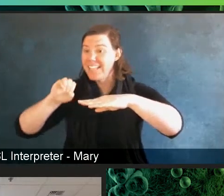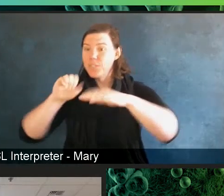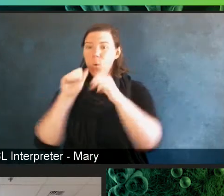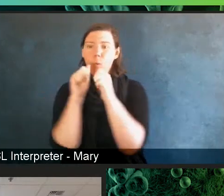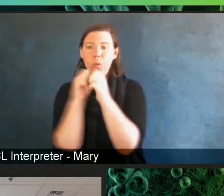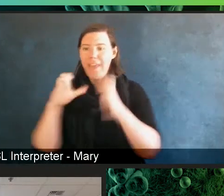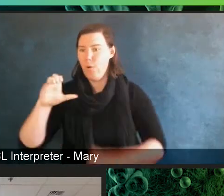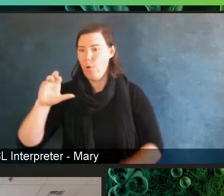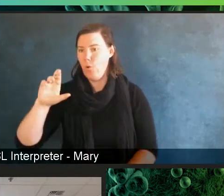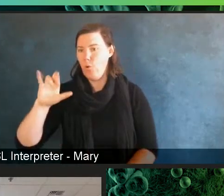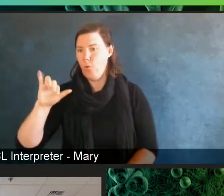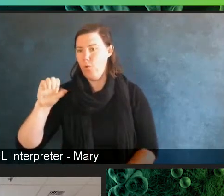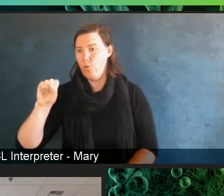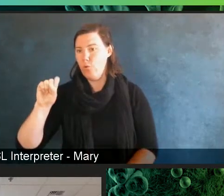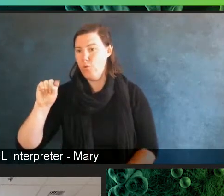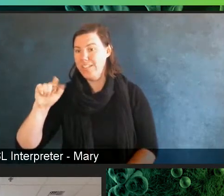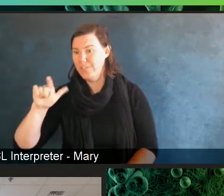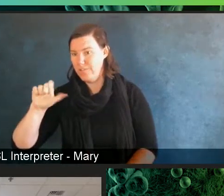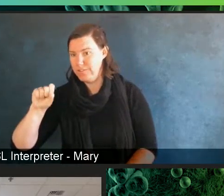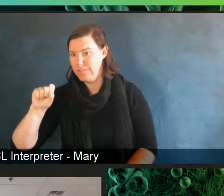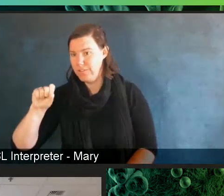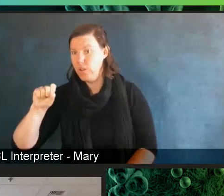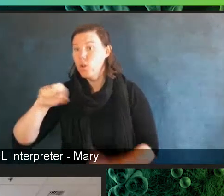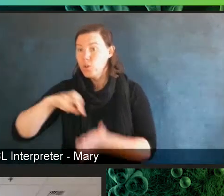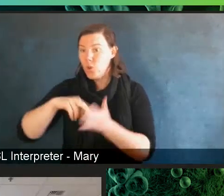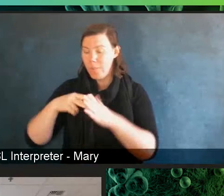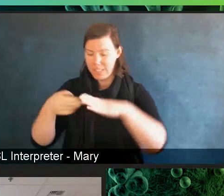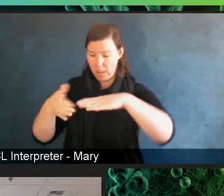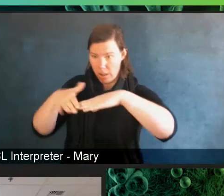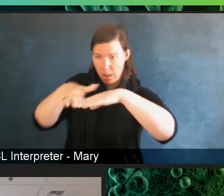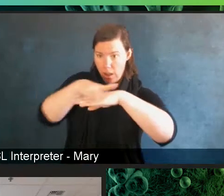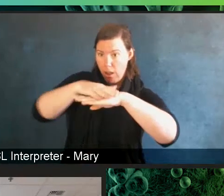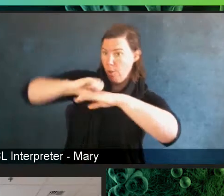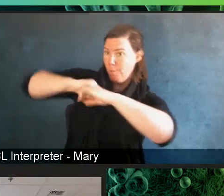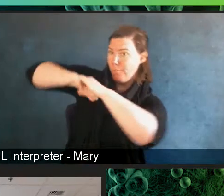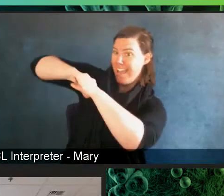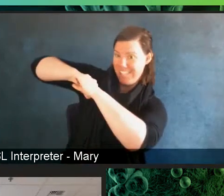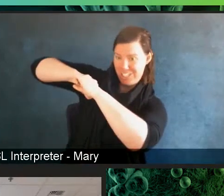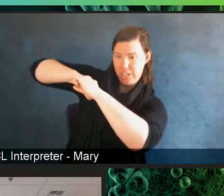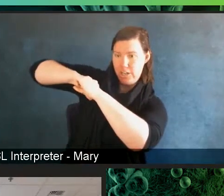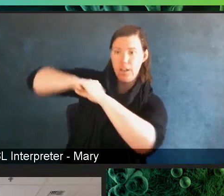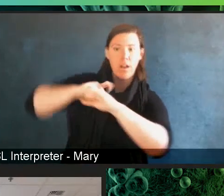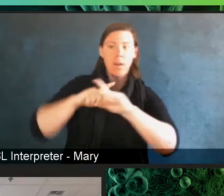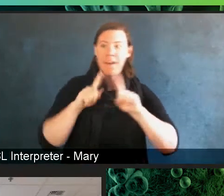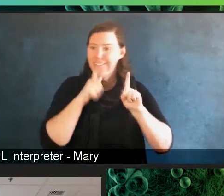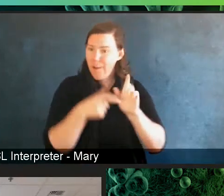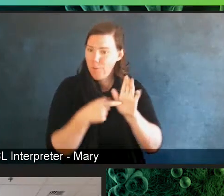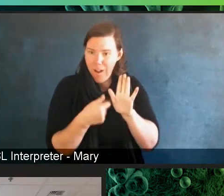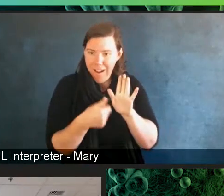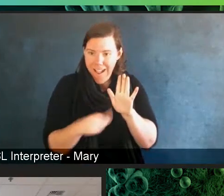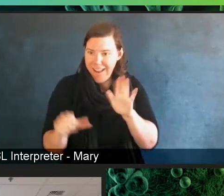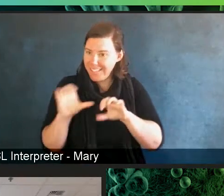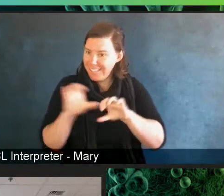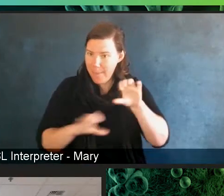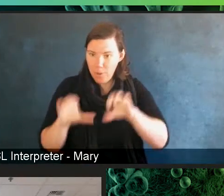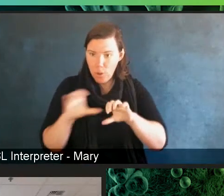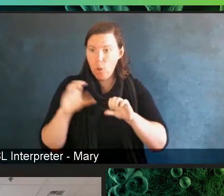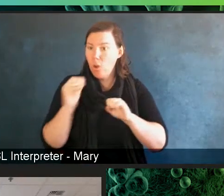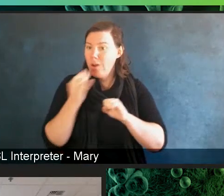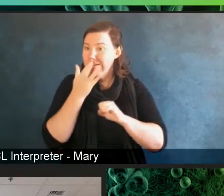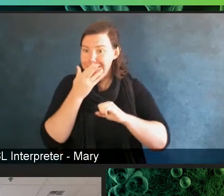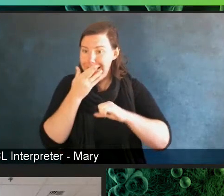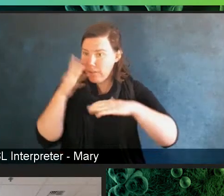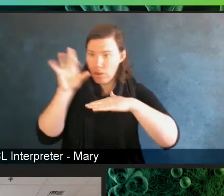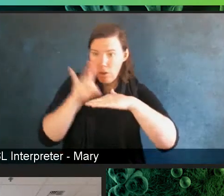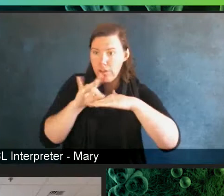protein such that we can image it, but we don't have to add any type of special chemicals or stains. So we've literally frozen this protein in something